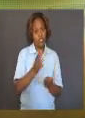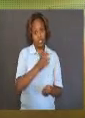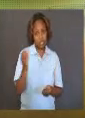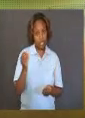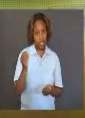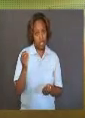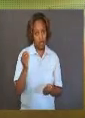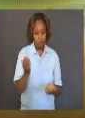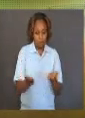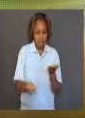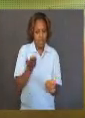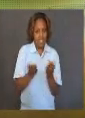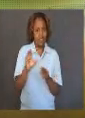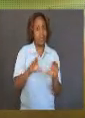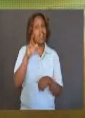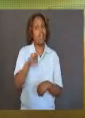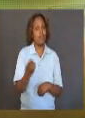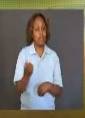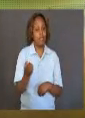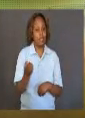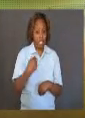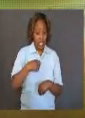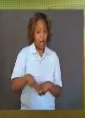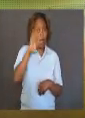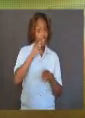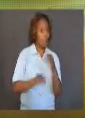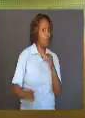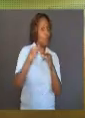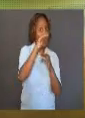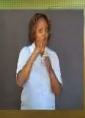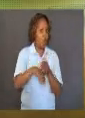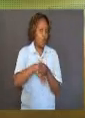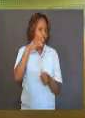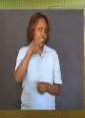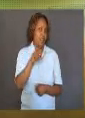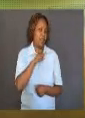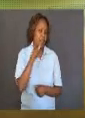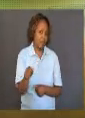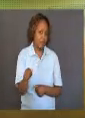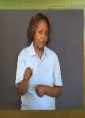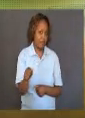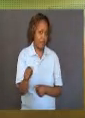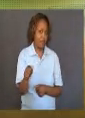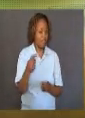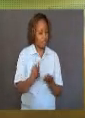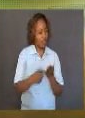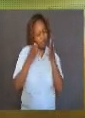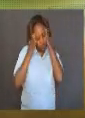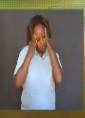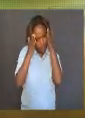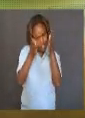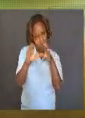not spend more than I earn. I must concentrate